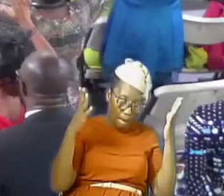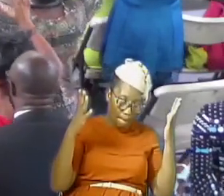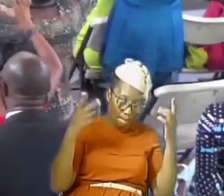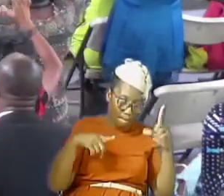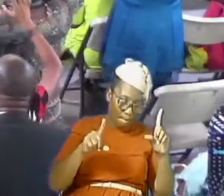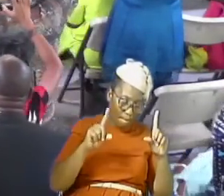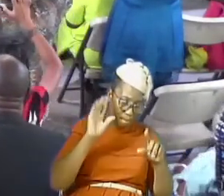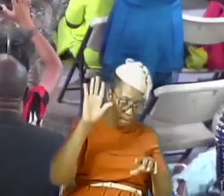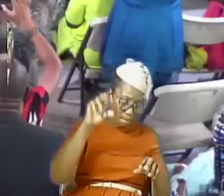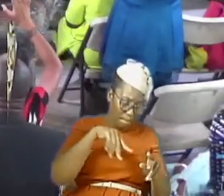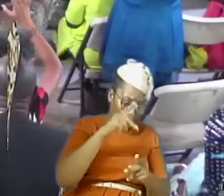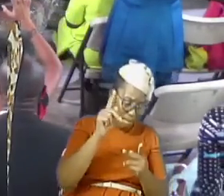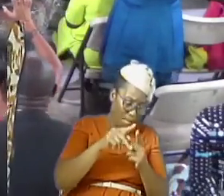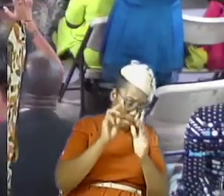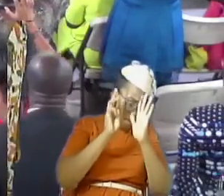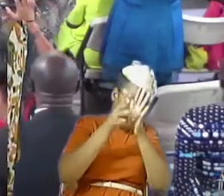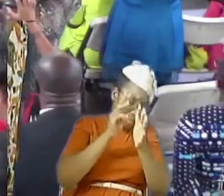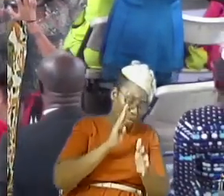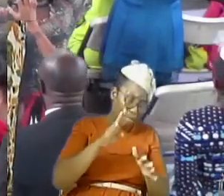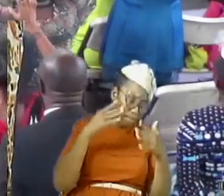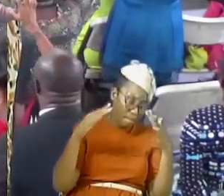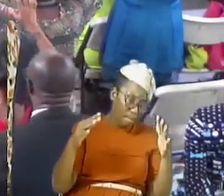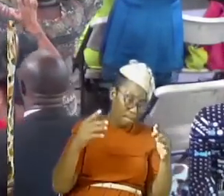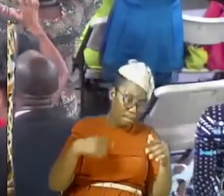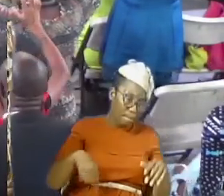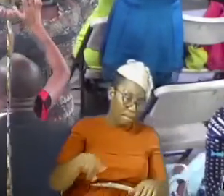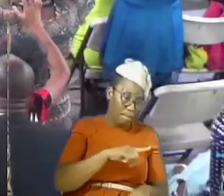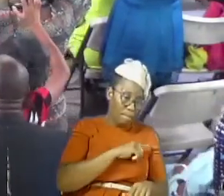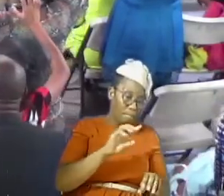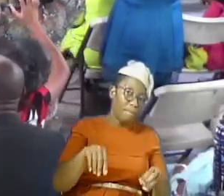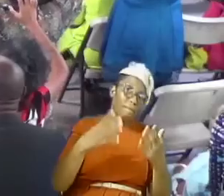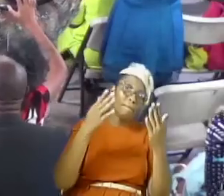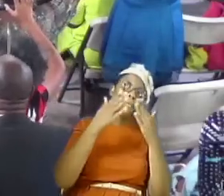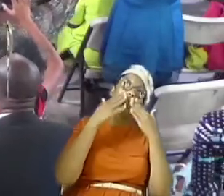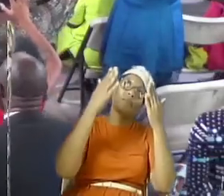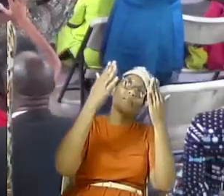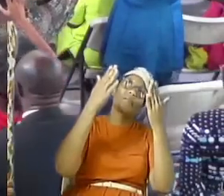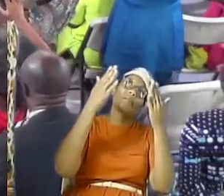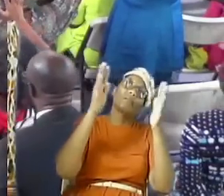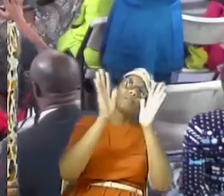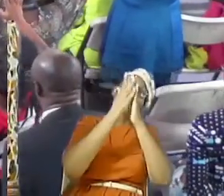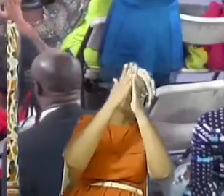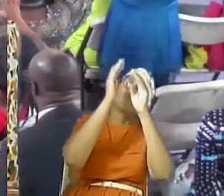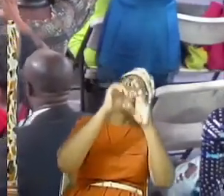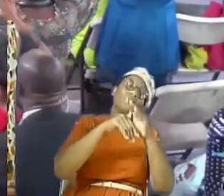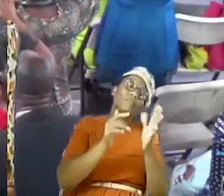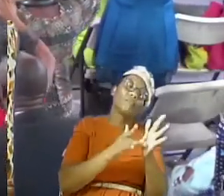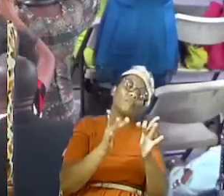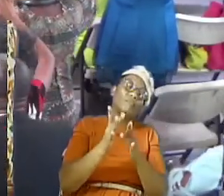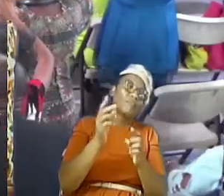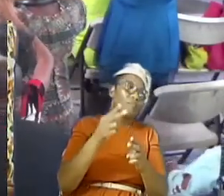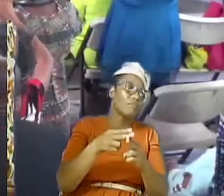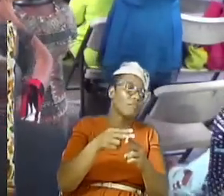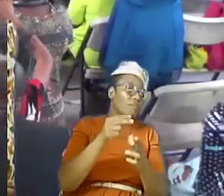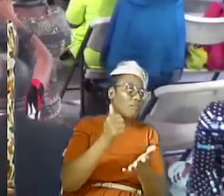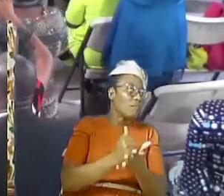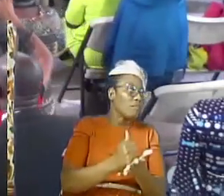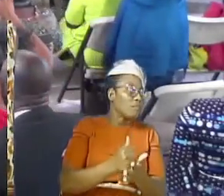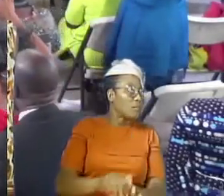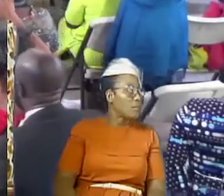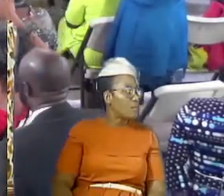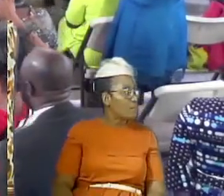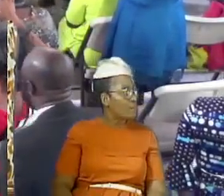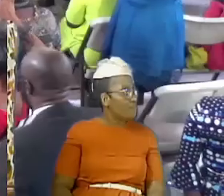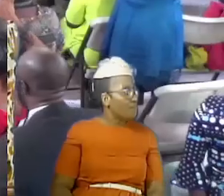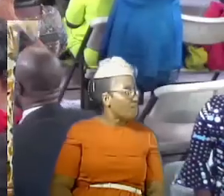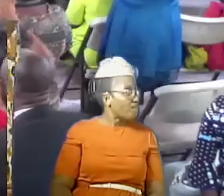Christ, let your perfect will be done as we give you thanks and we give you praise. In Jesus' name. Amen.